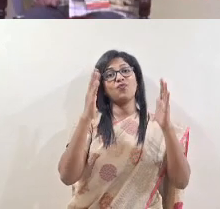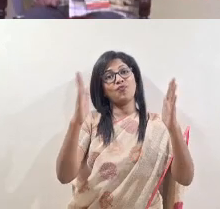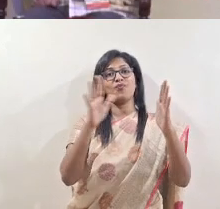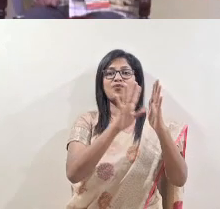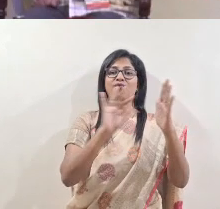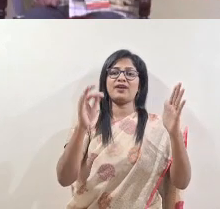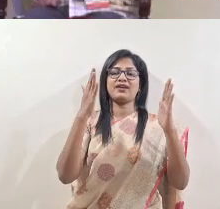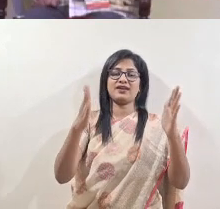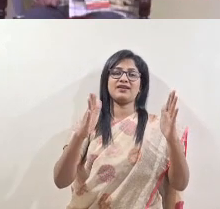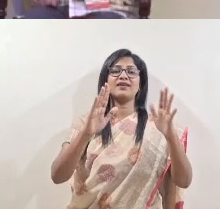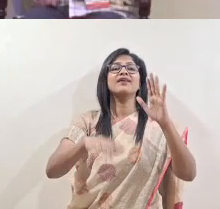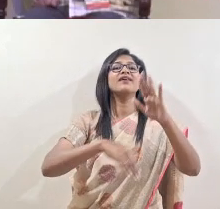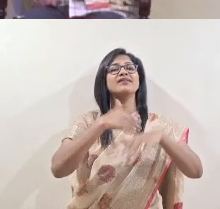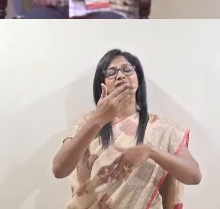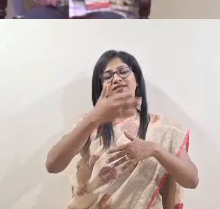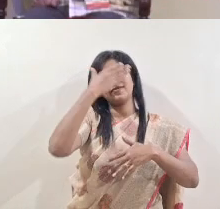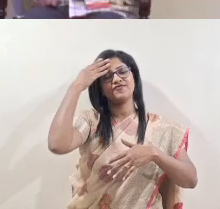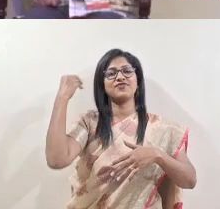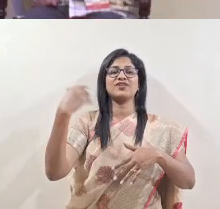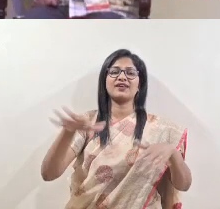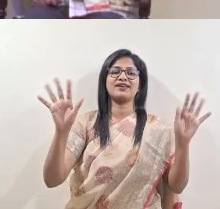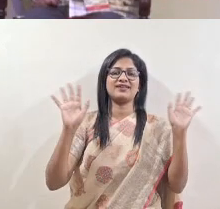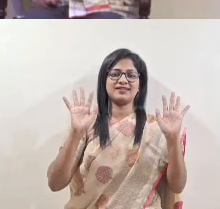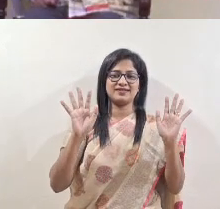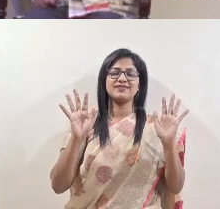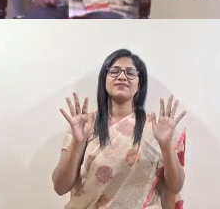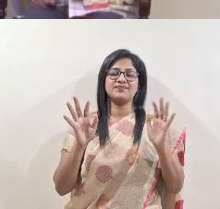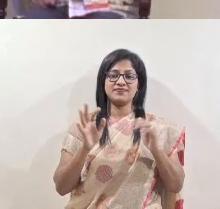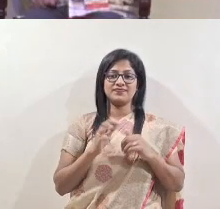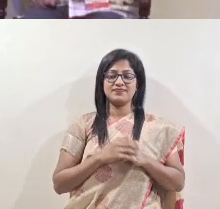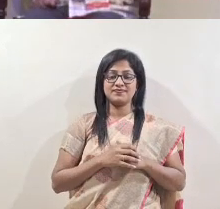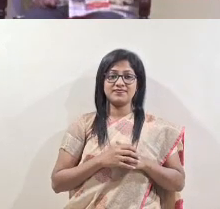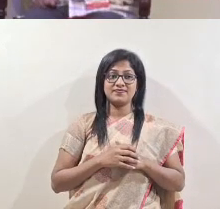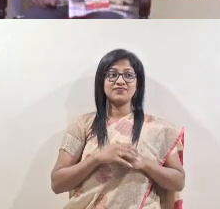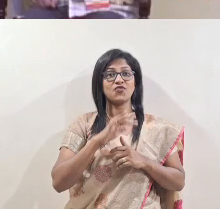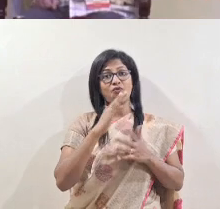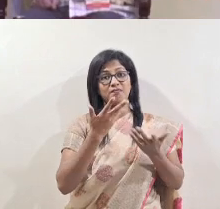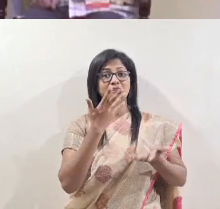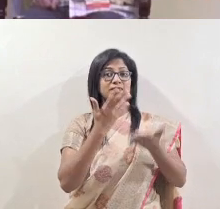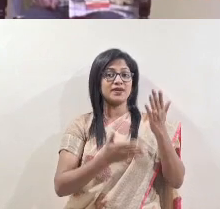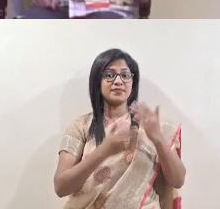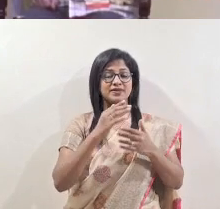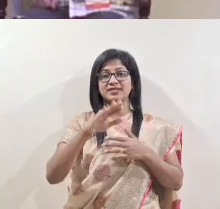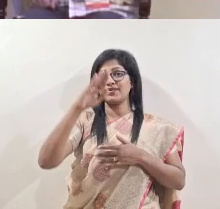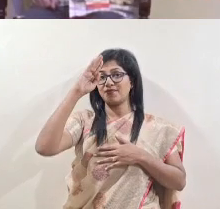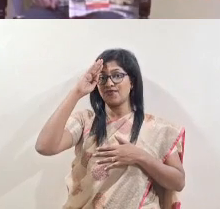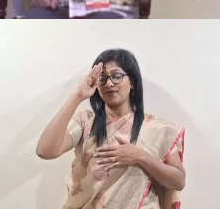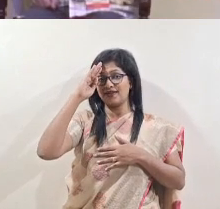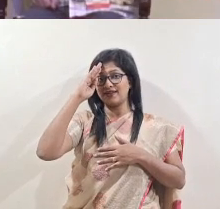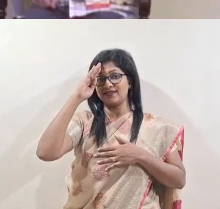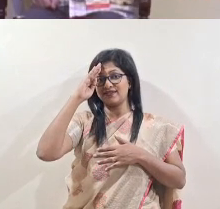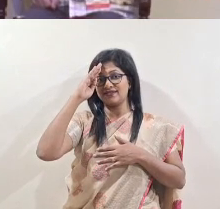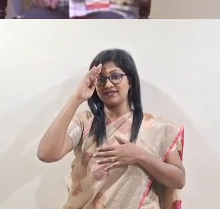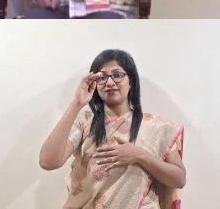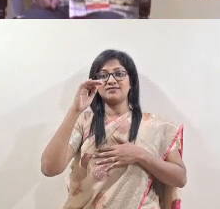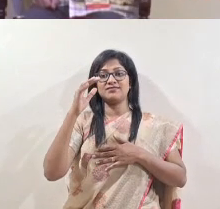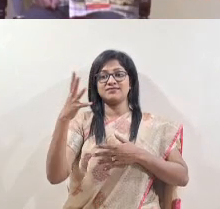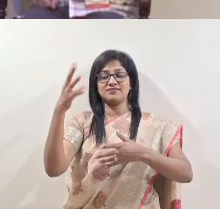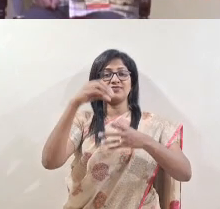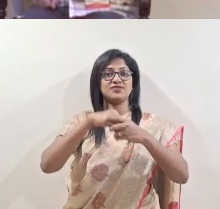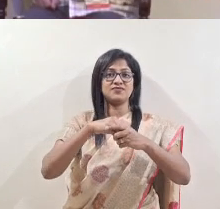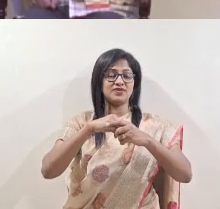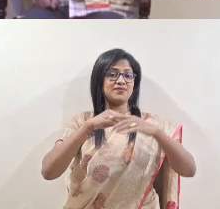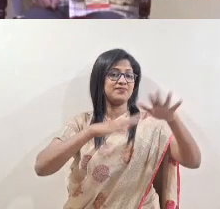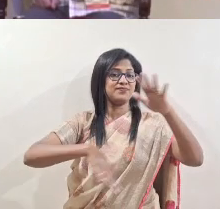week. After that, sab bhul jao. Or is it that police is involved with conducting